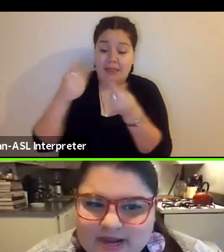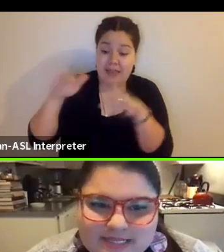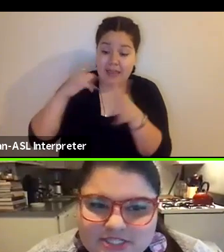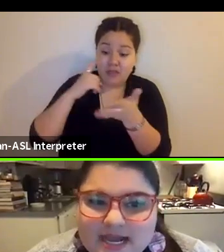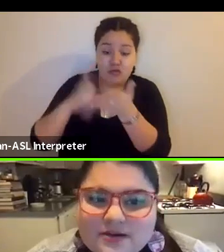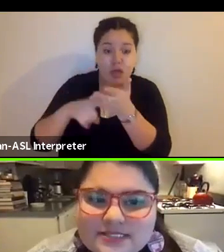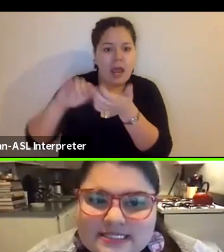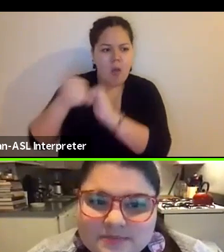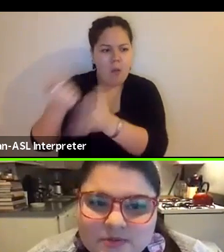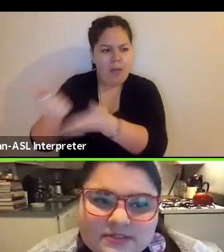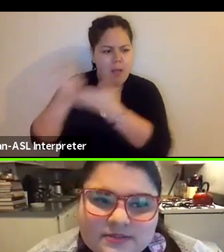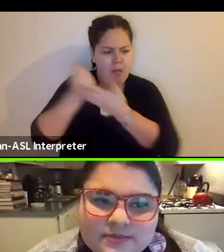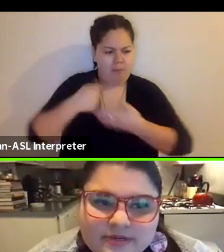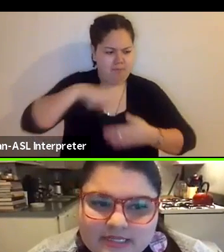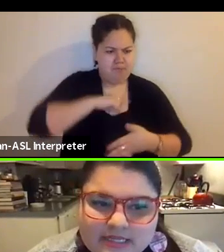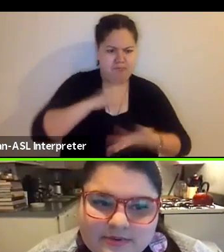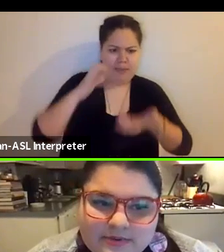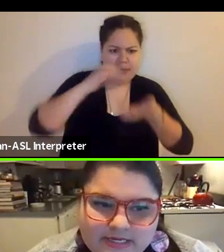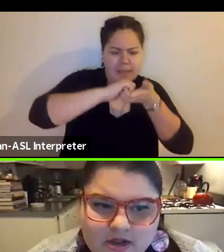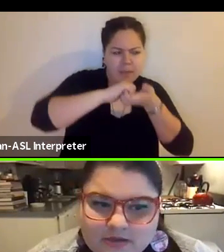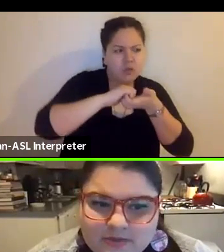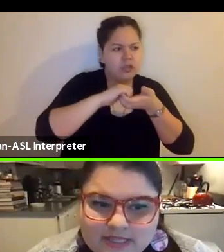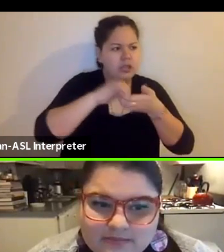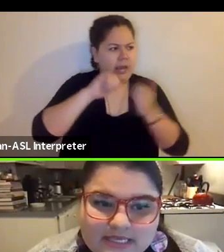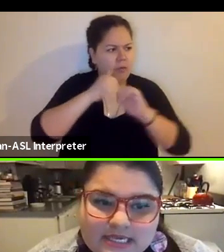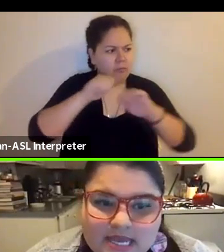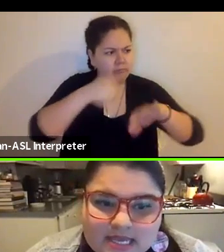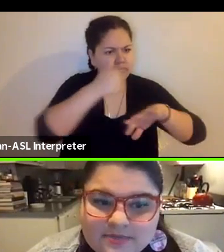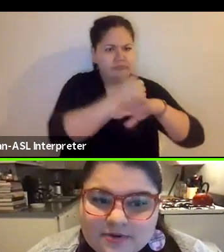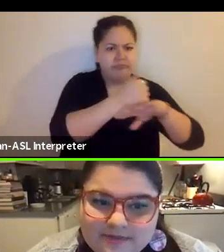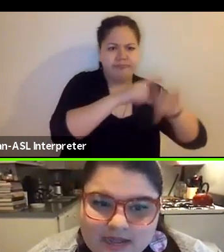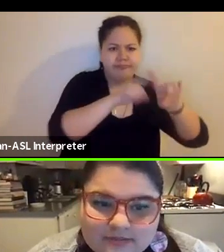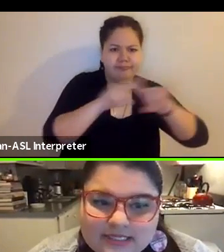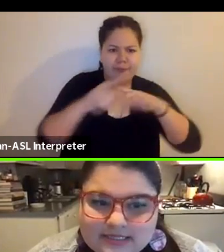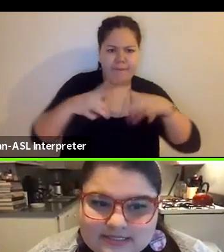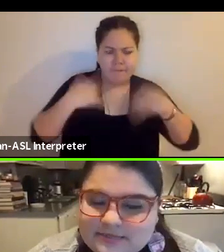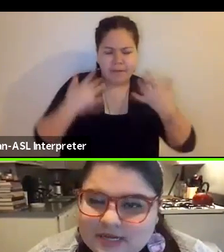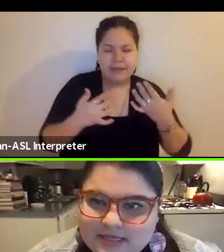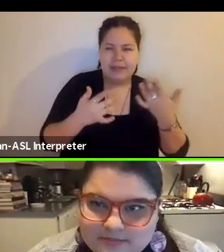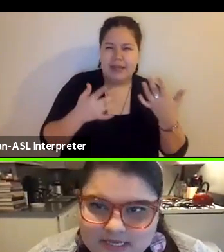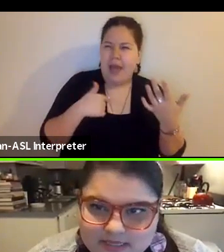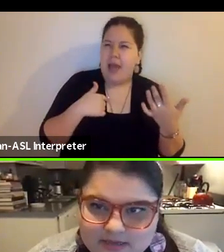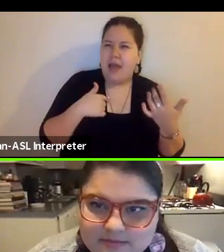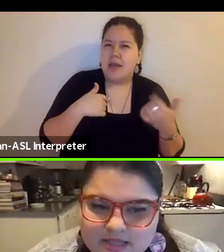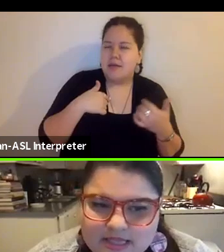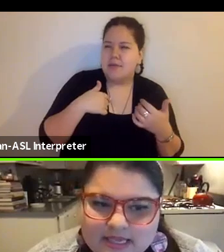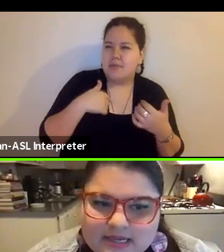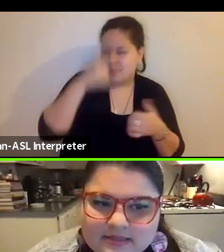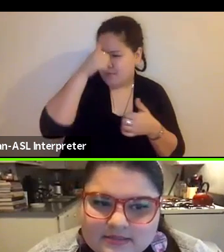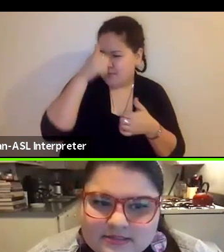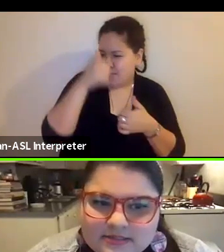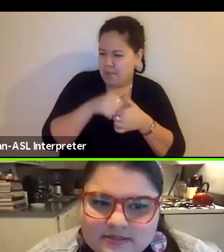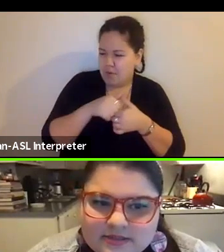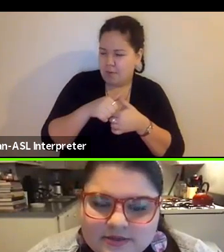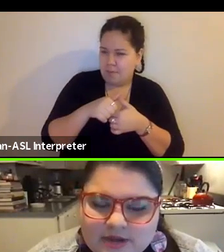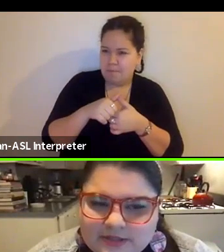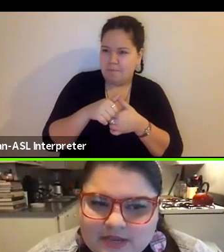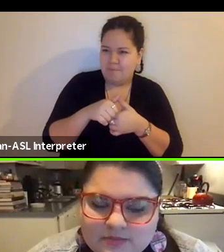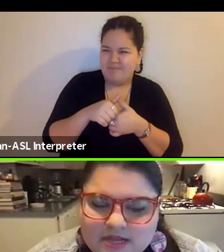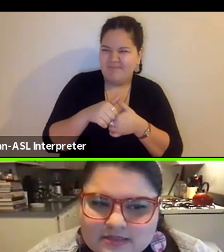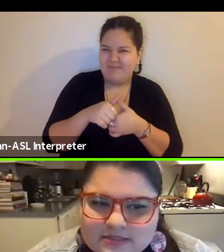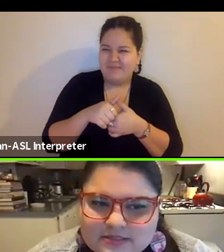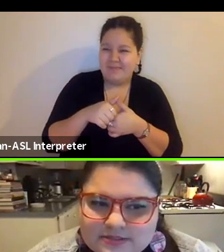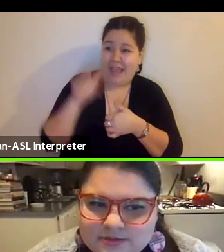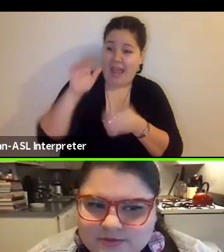And why/how is this important when we are collaborating on what can be a profoundly disembodied medium? And, you know, I thought